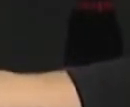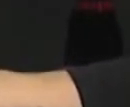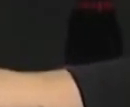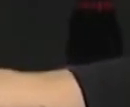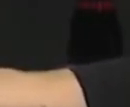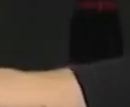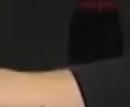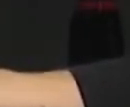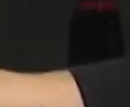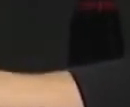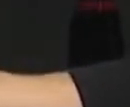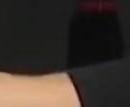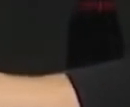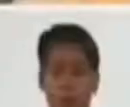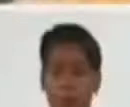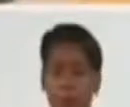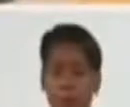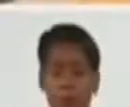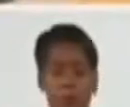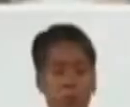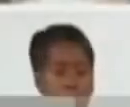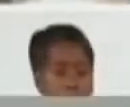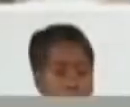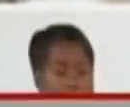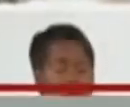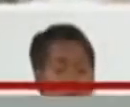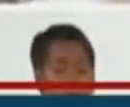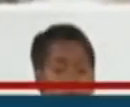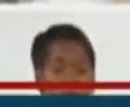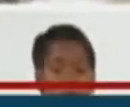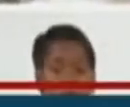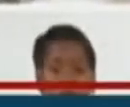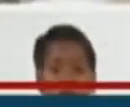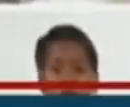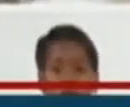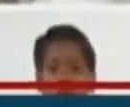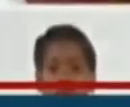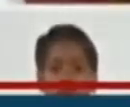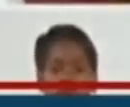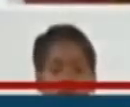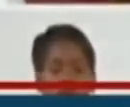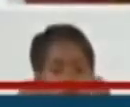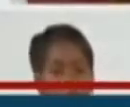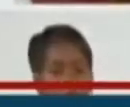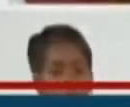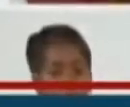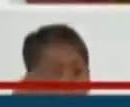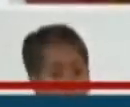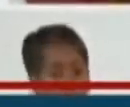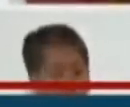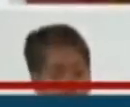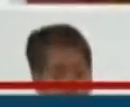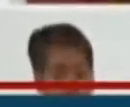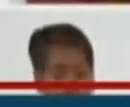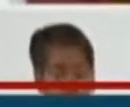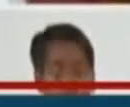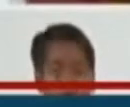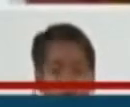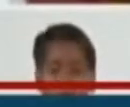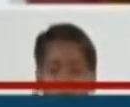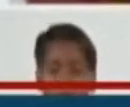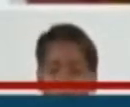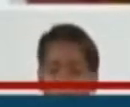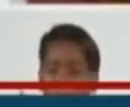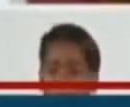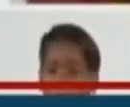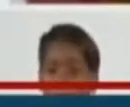Bio-Cubo Pharma Group, Eduardo Martinez. The scientist explained that this process follows the authorization for emergency use granted by Cuba's regulatory